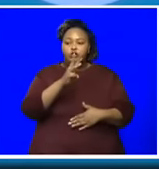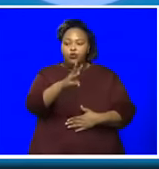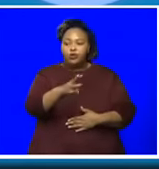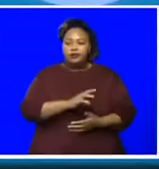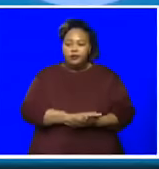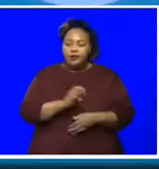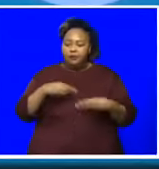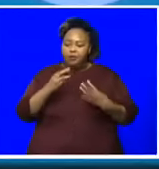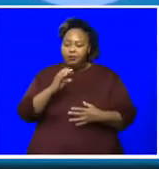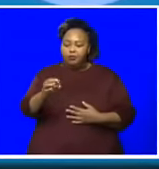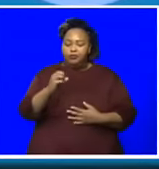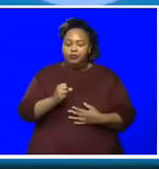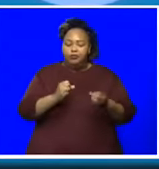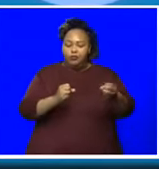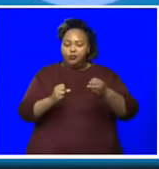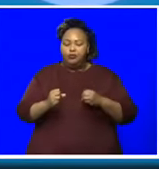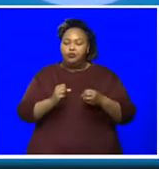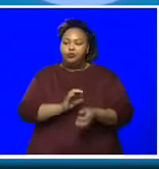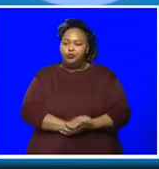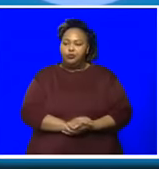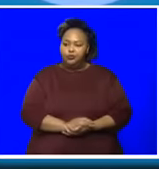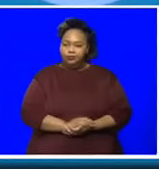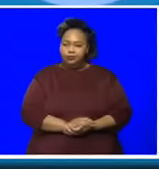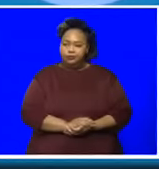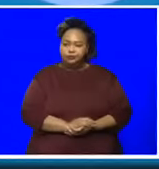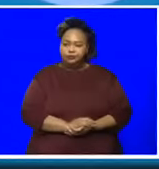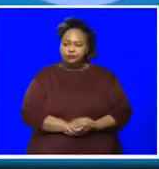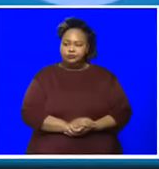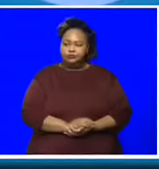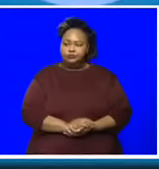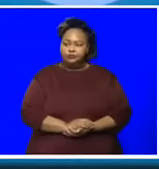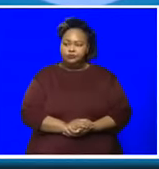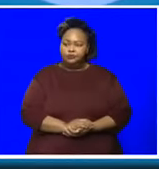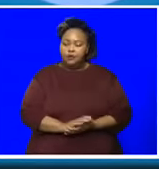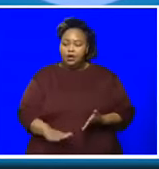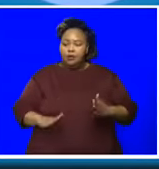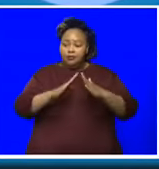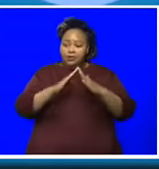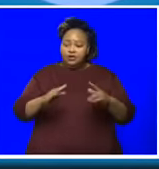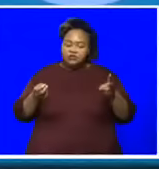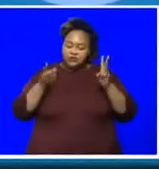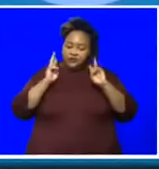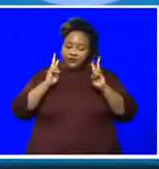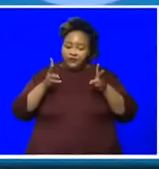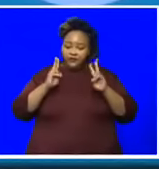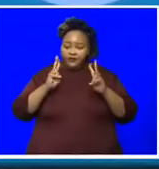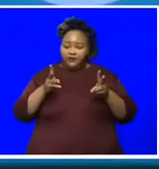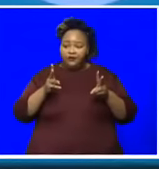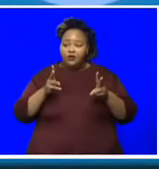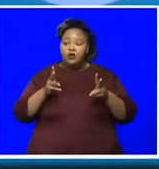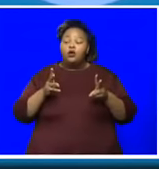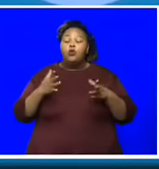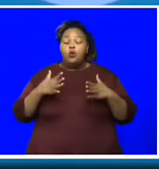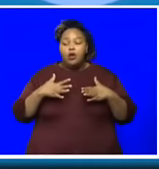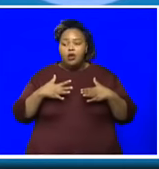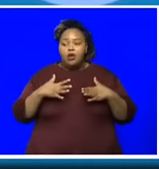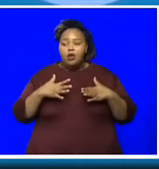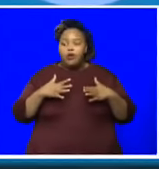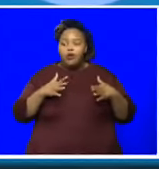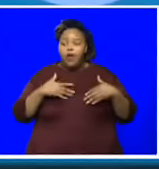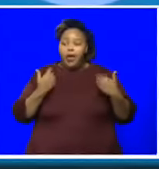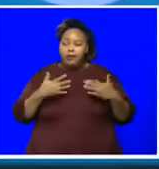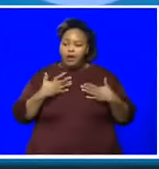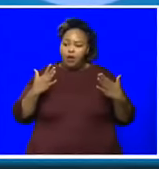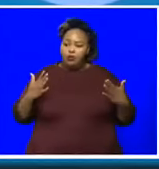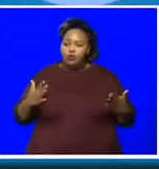and Environmental Management, we are really thrilled that such a significant sporting event will take place